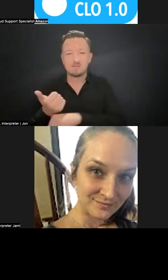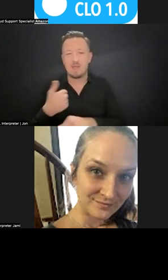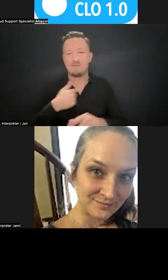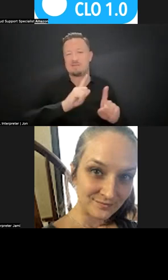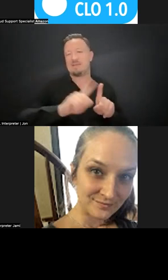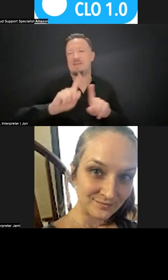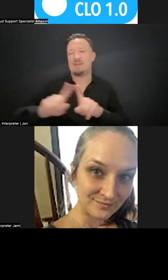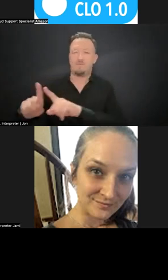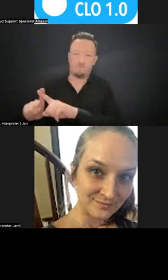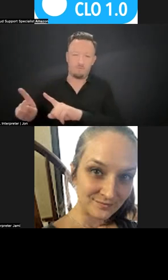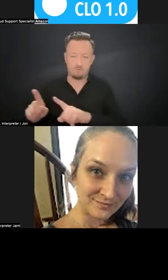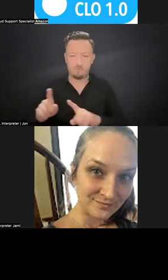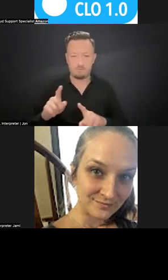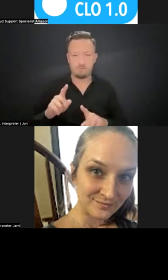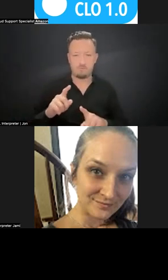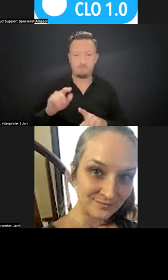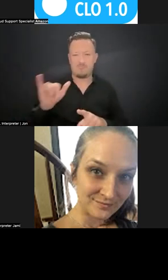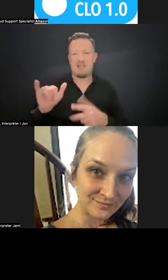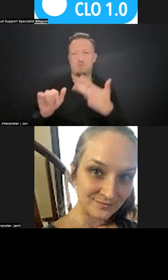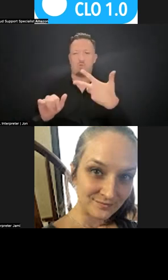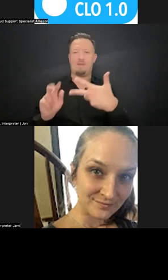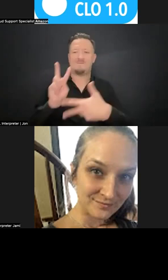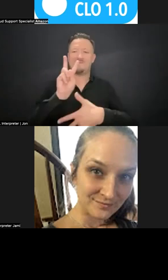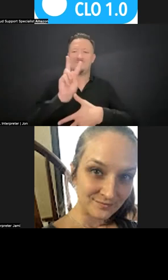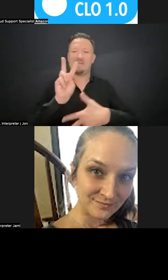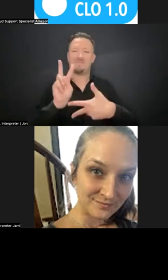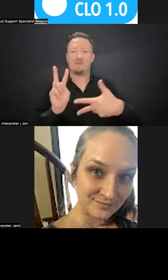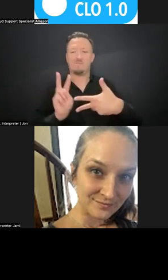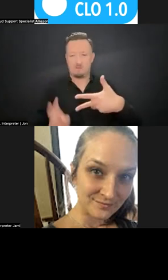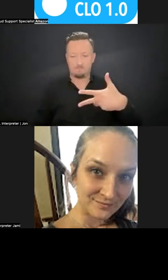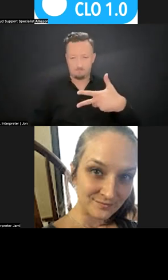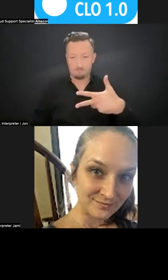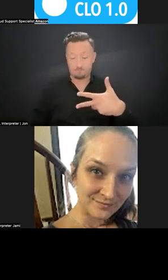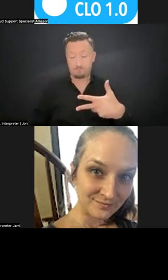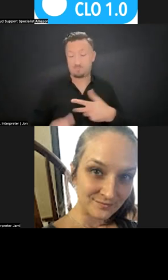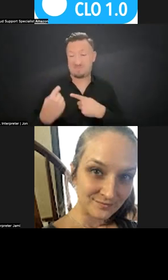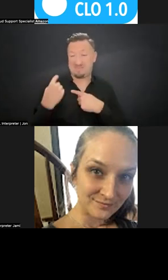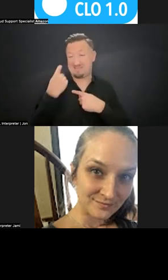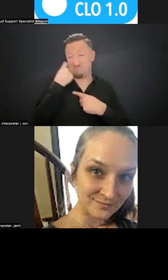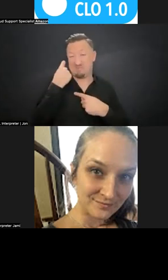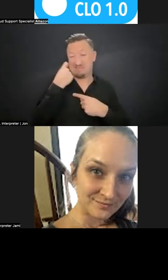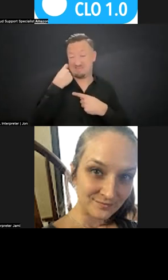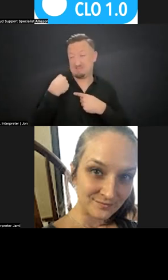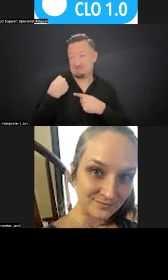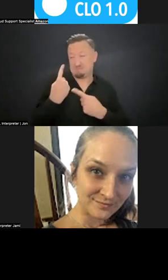big 3 V's of big data. In the recent years, we've